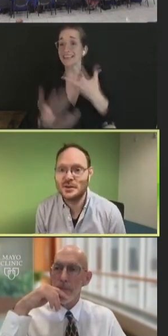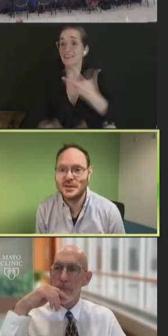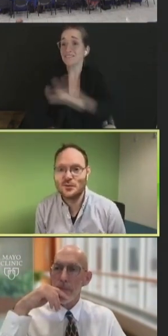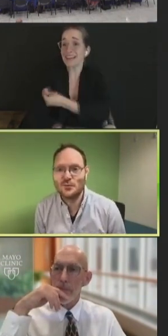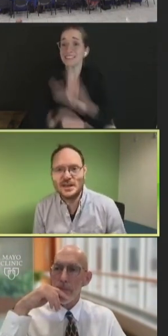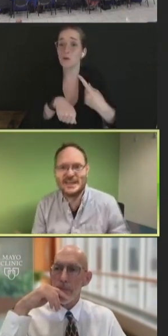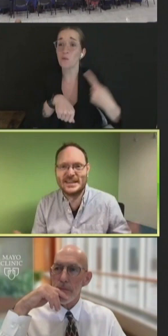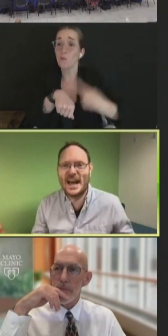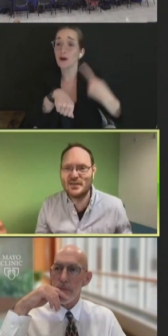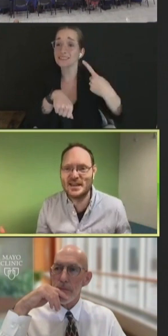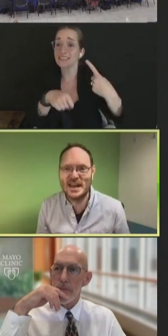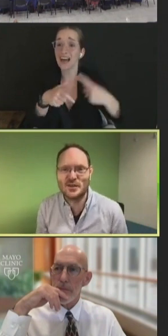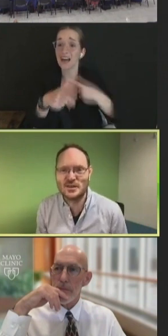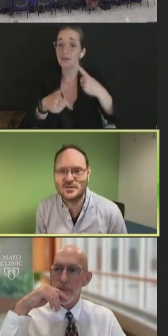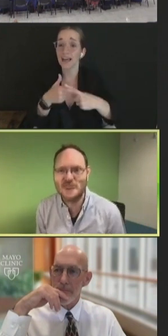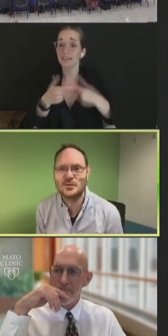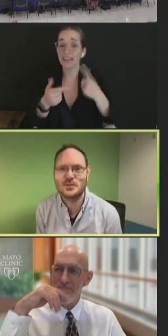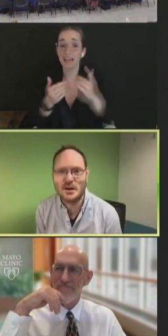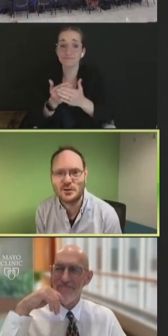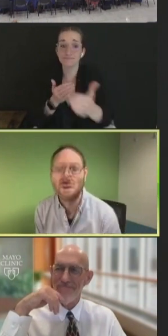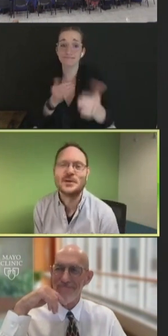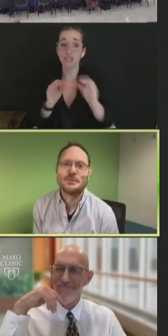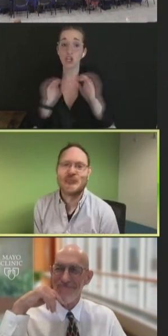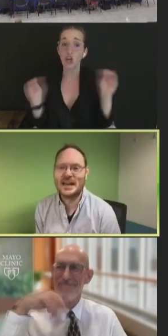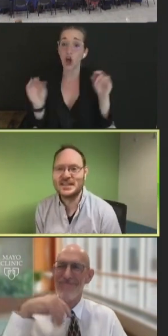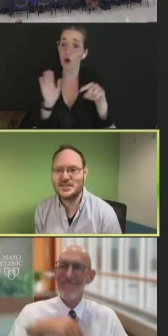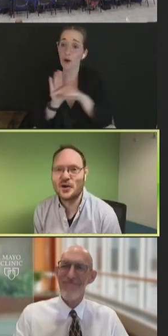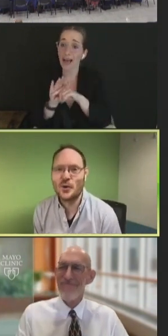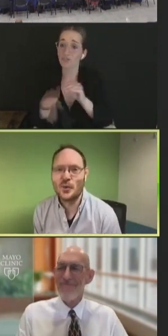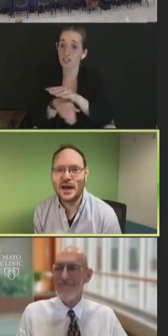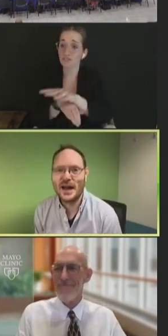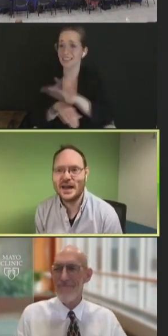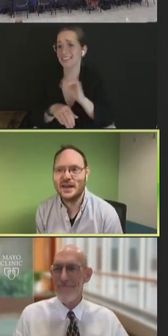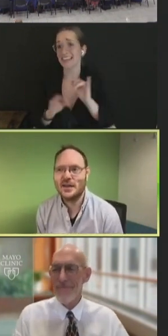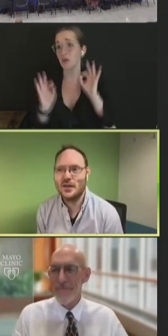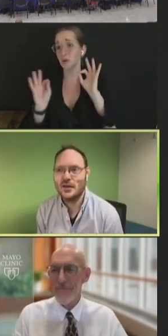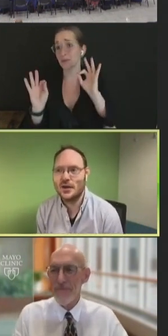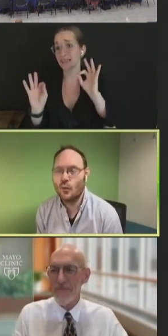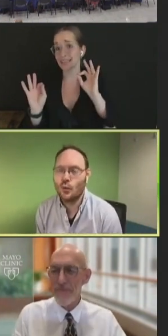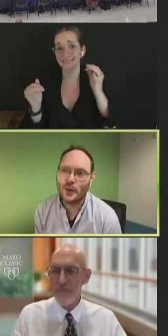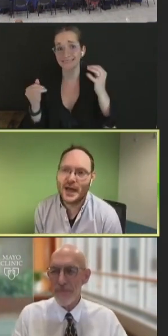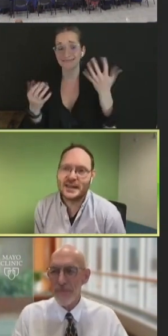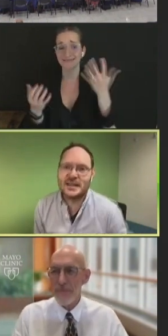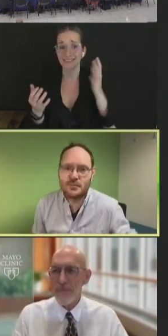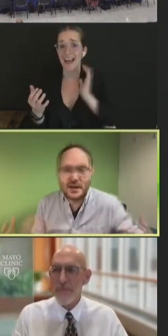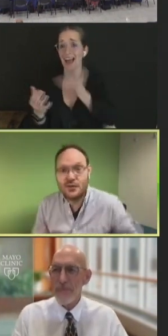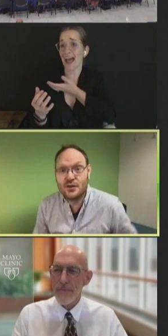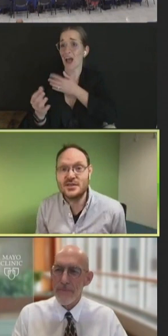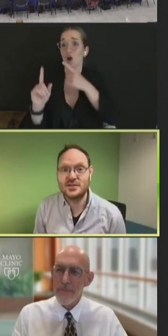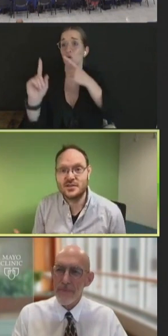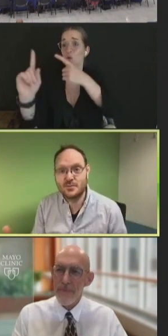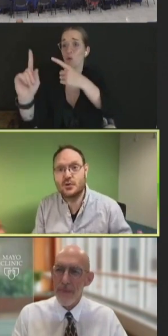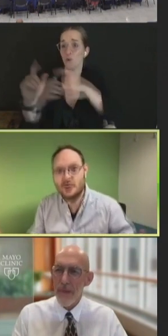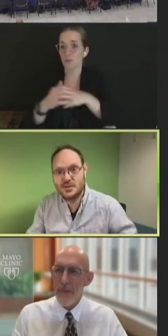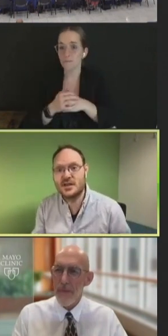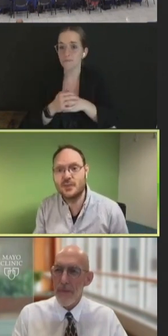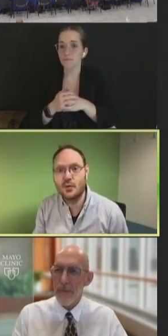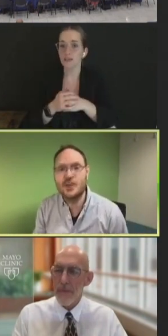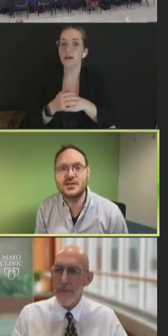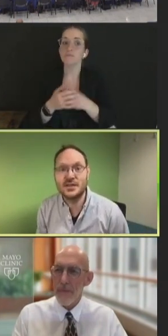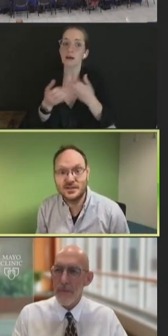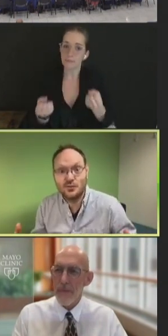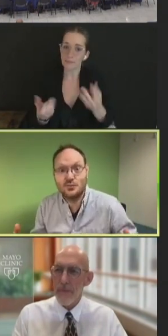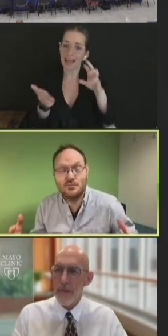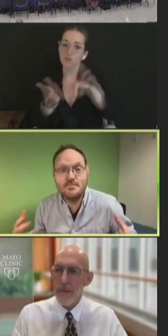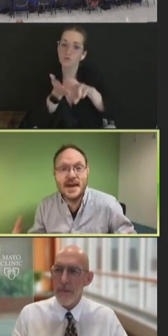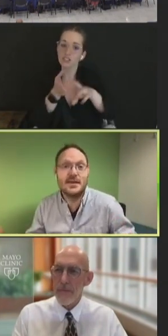to them and they don't really have any adverse effects whatsoever. And so one way I think many researchers approach this type of